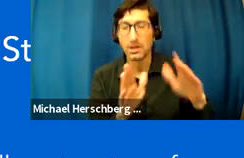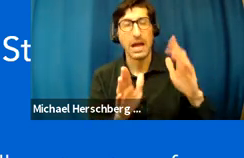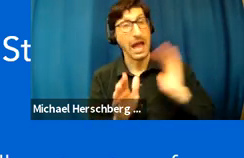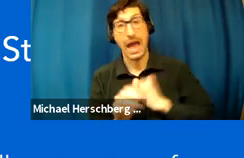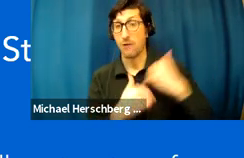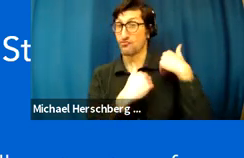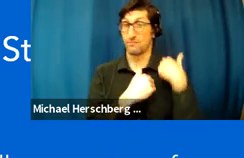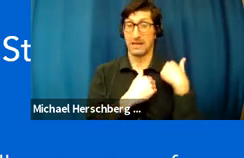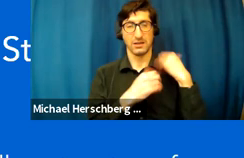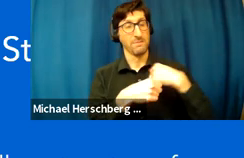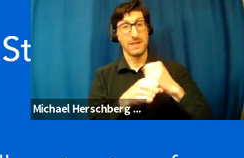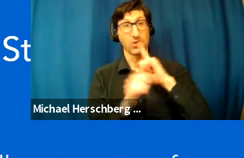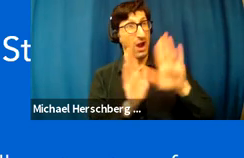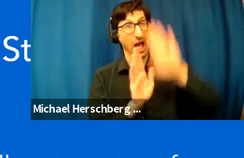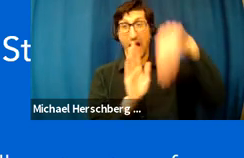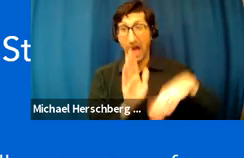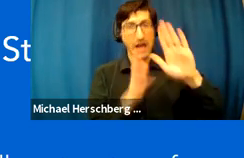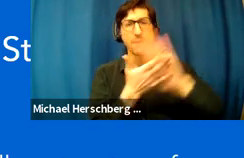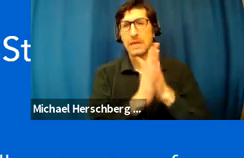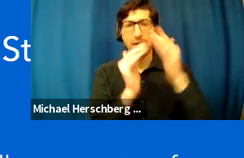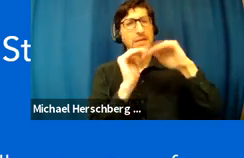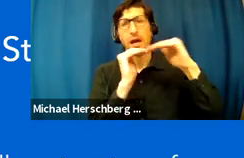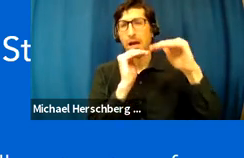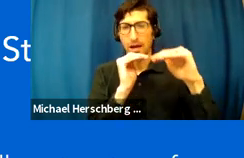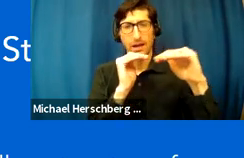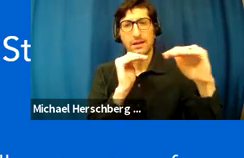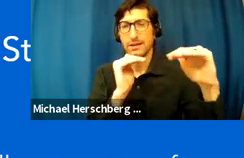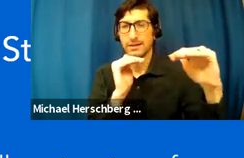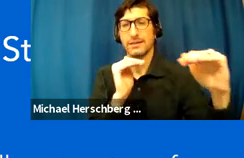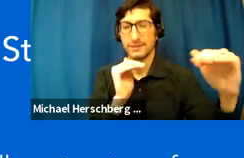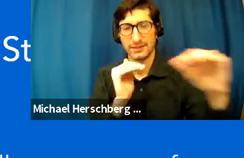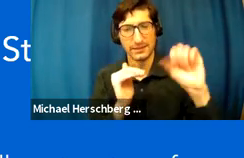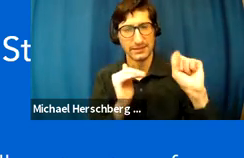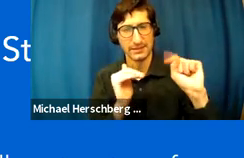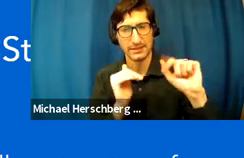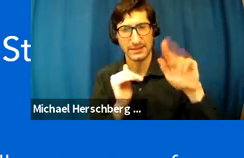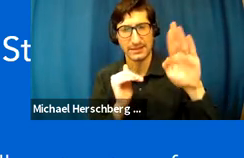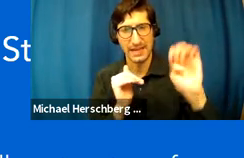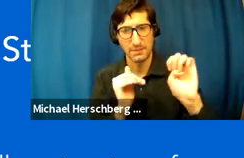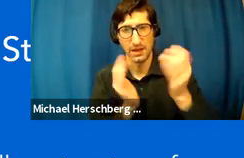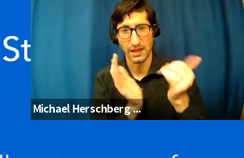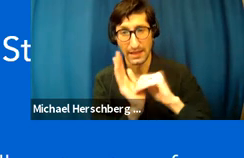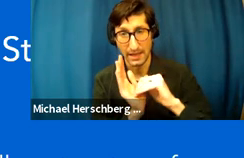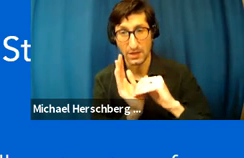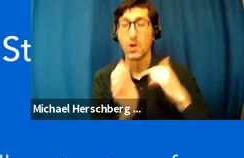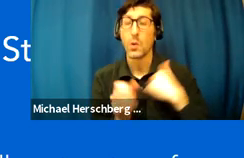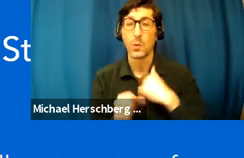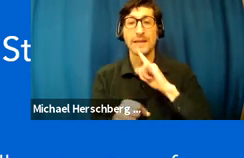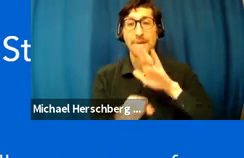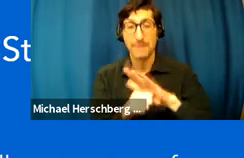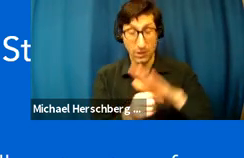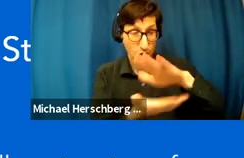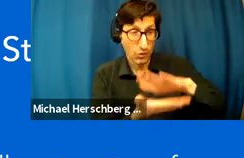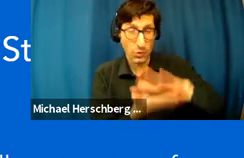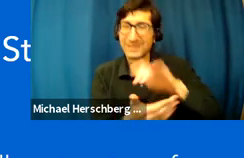mitigate that instability as much as possible. To that end, we have committed to ensuring that schools do not have